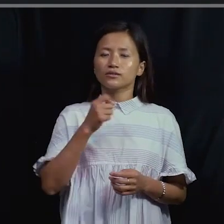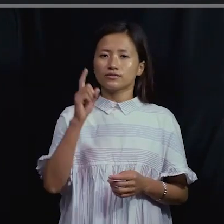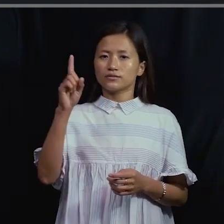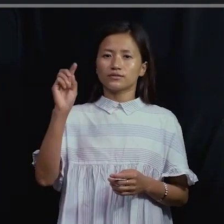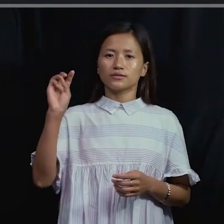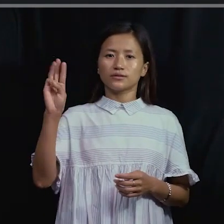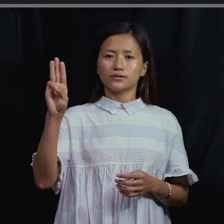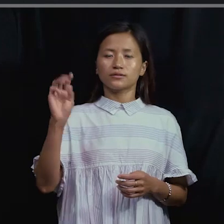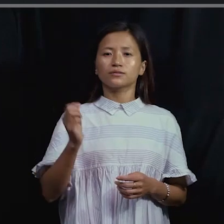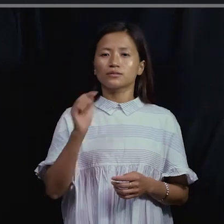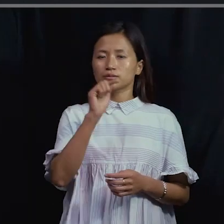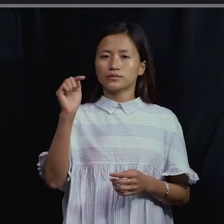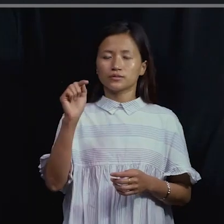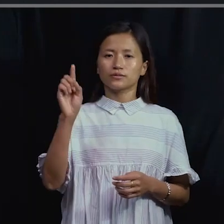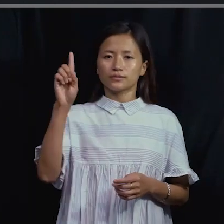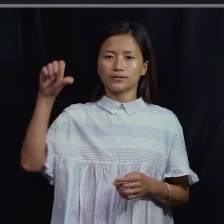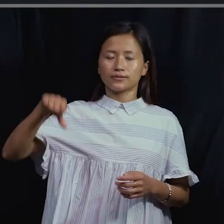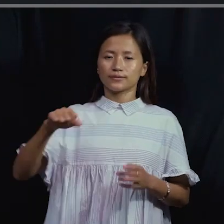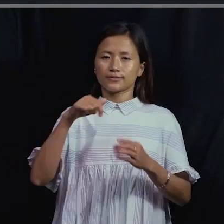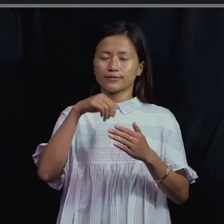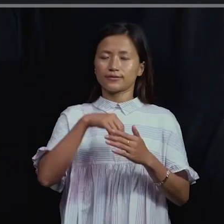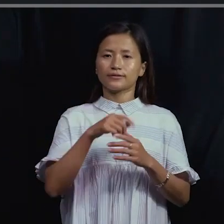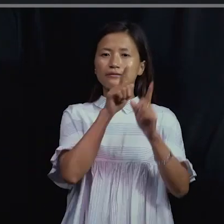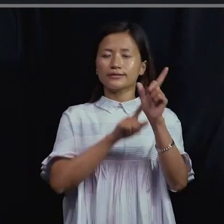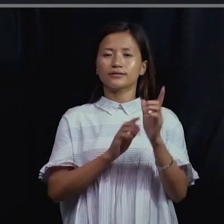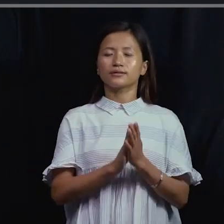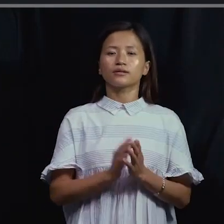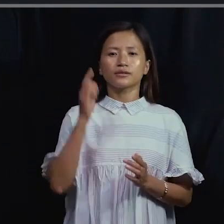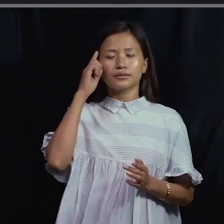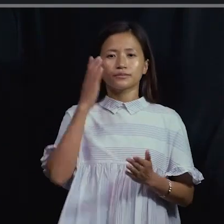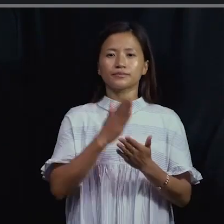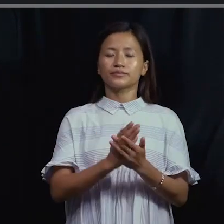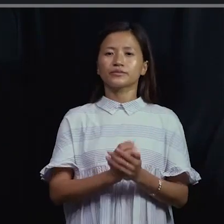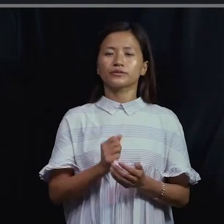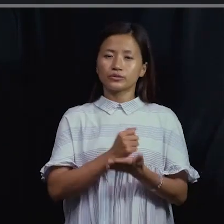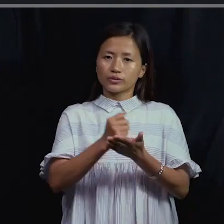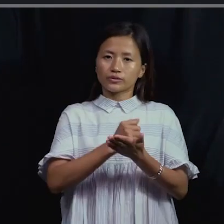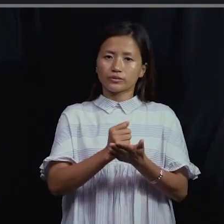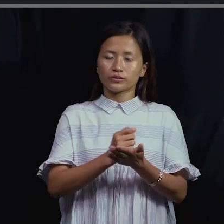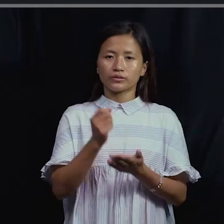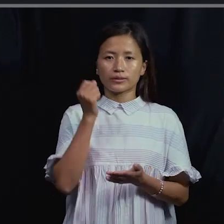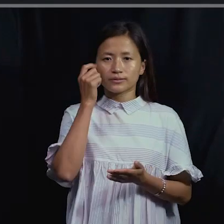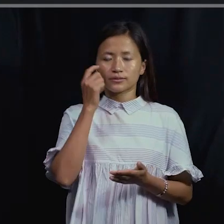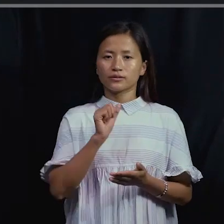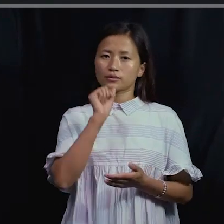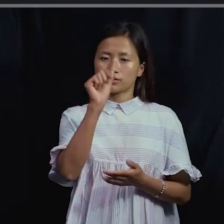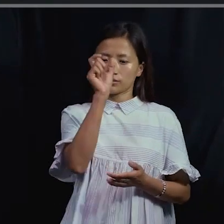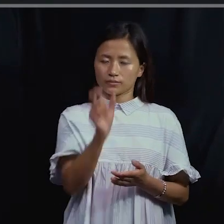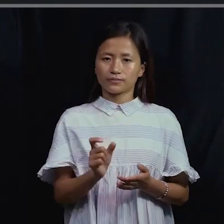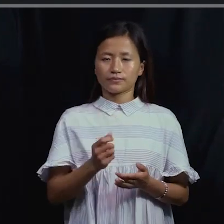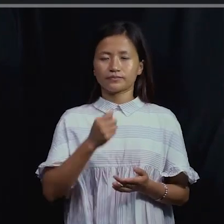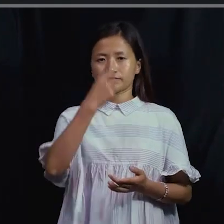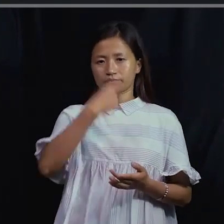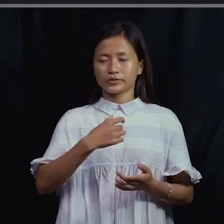19 years, okay? So I believe that you are in that age group, so you are trying to understand yourself today, okay?